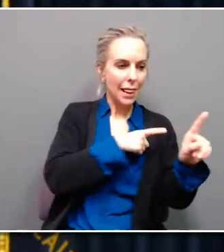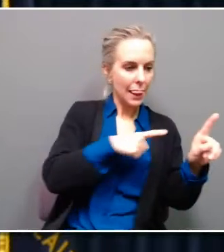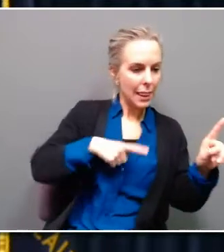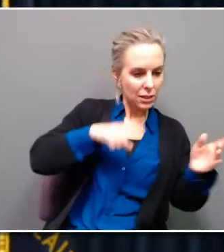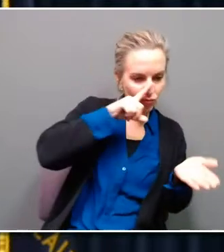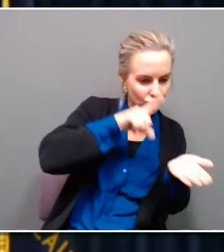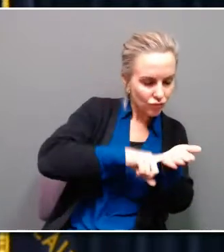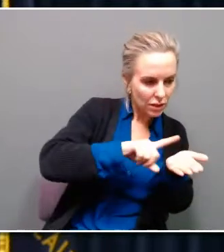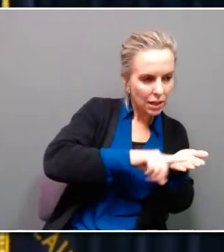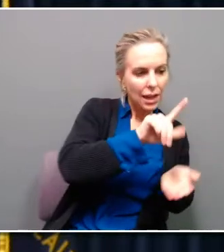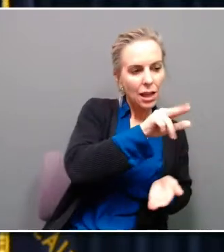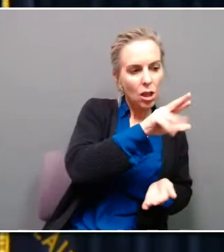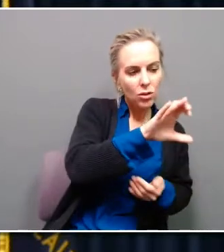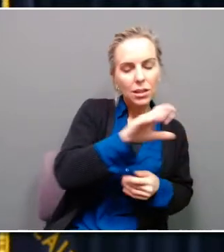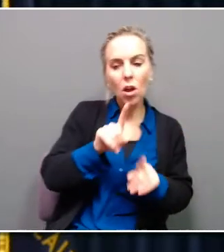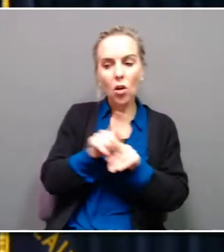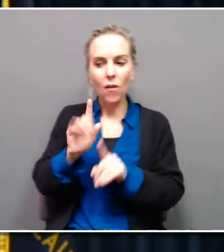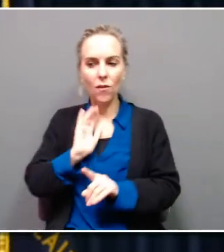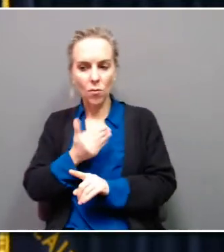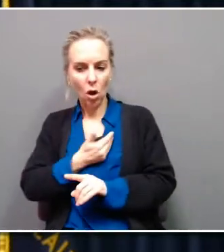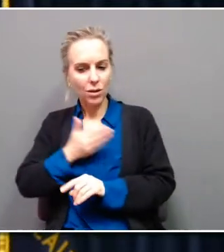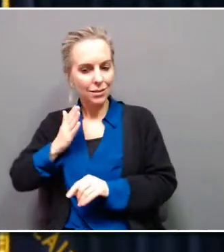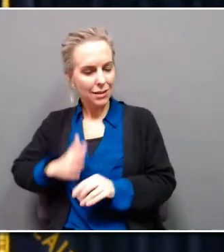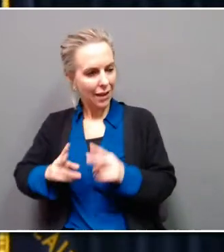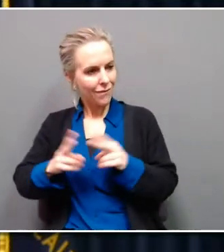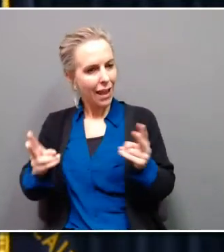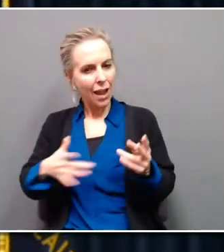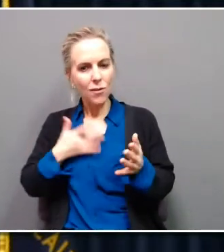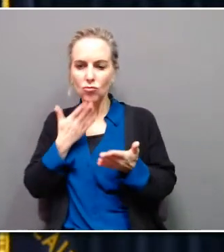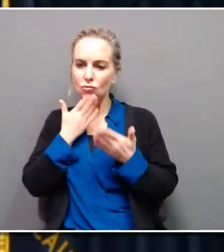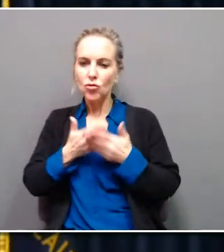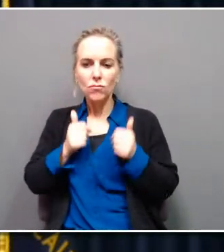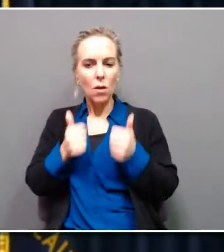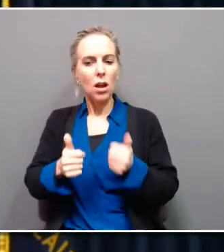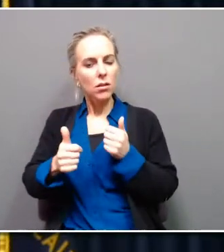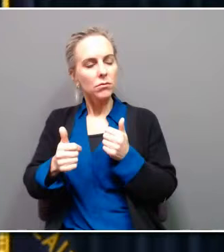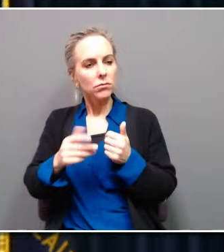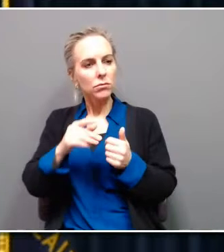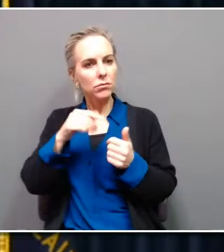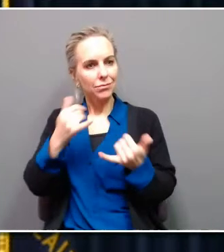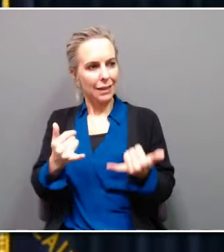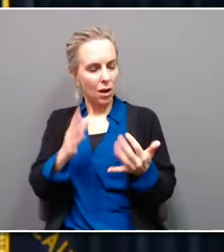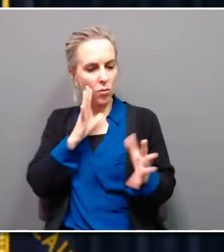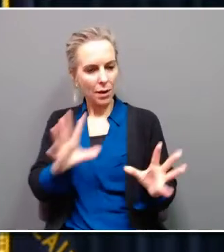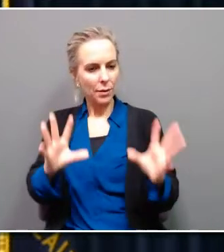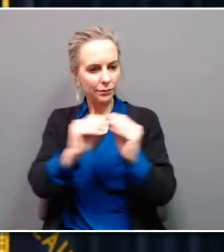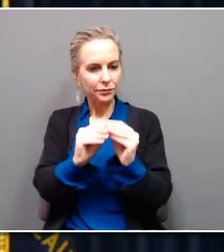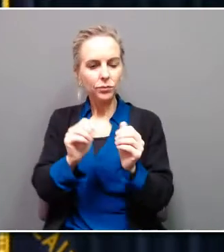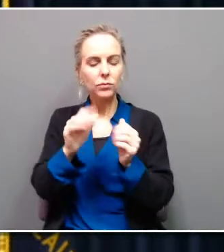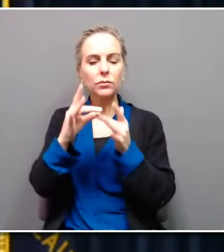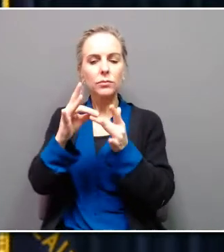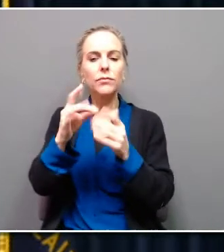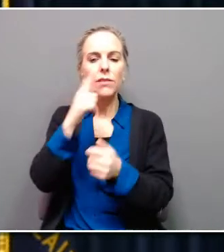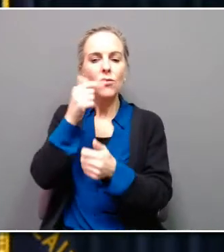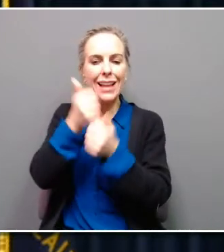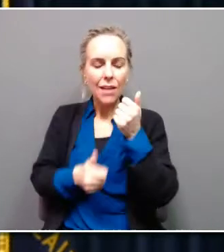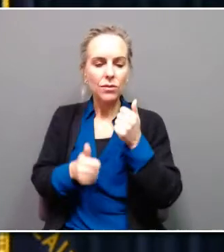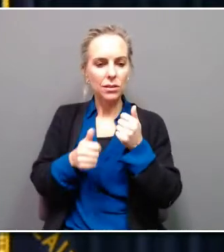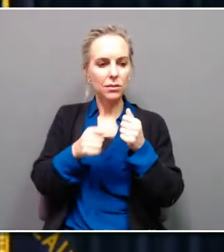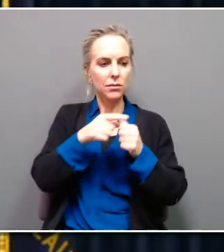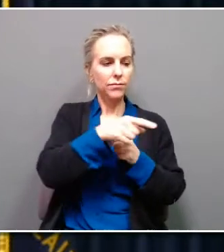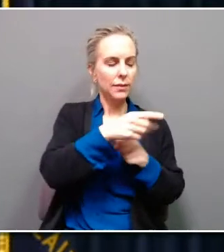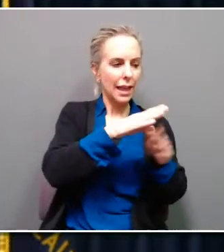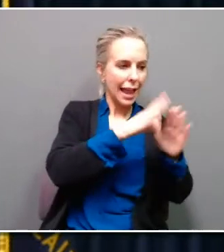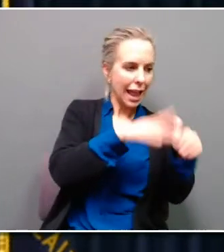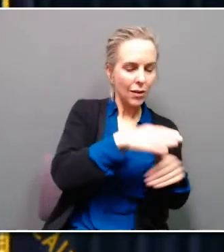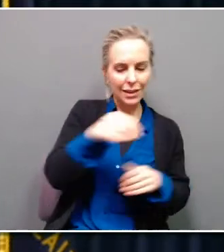outreach from our side, that appears very positive at the moment. I think we're going to be meeting with leadership of each side, certainly